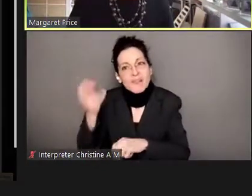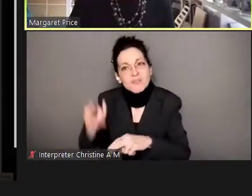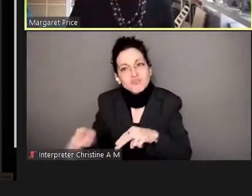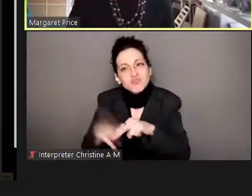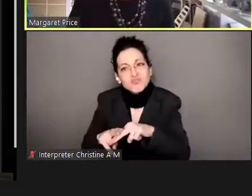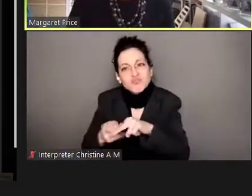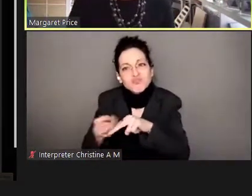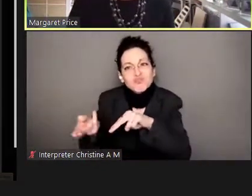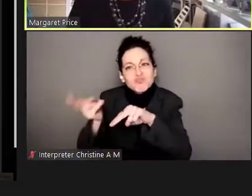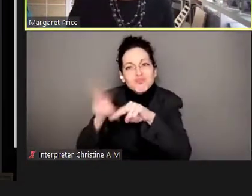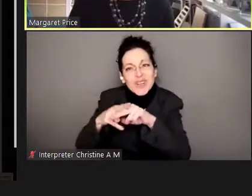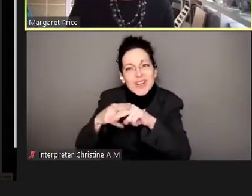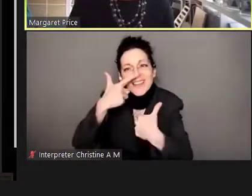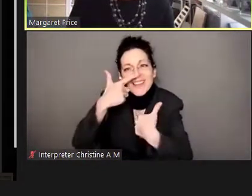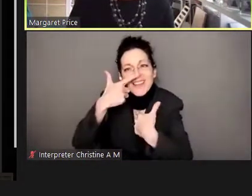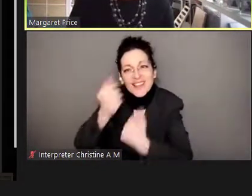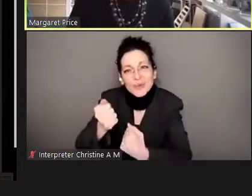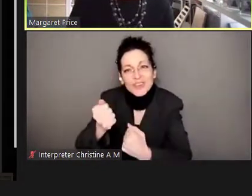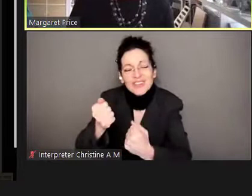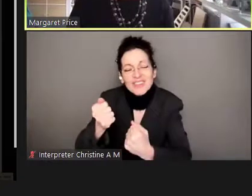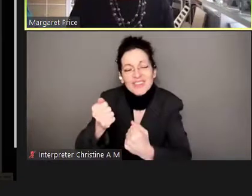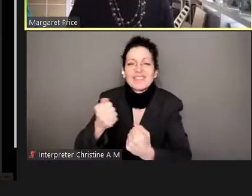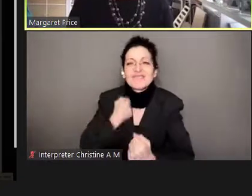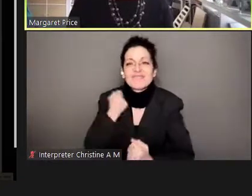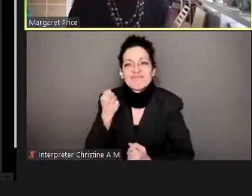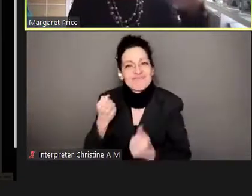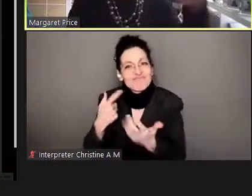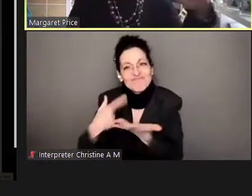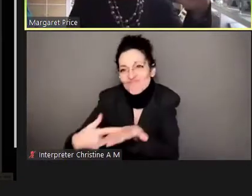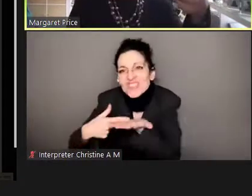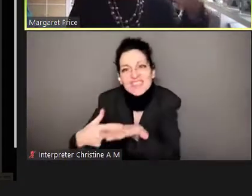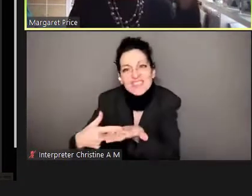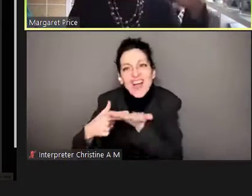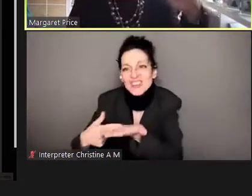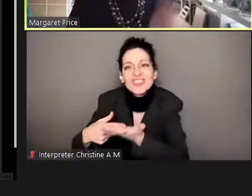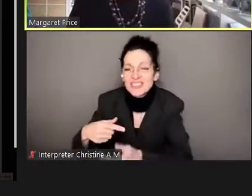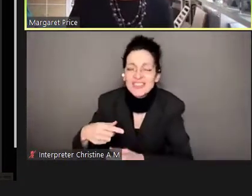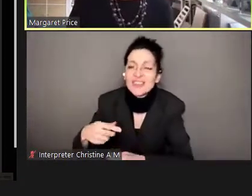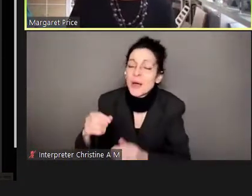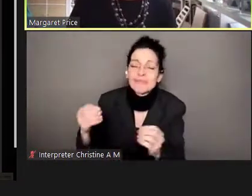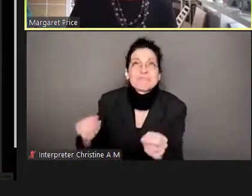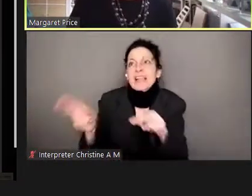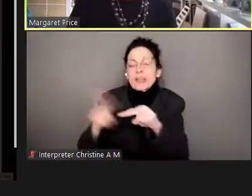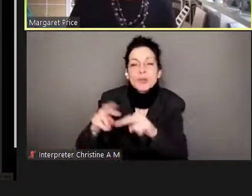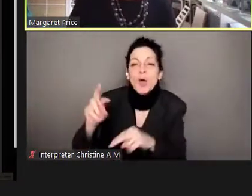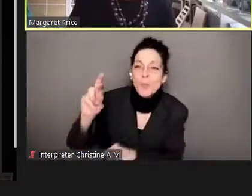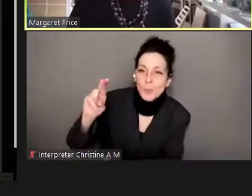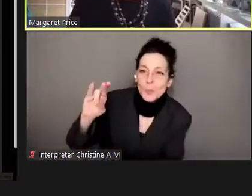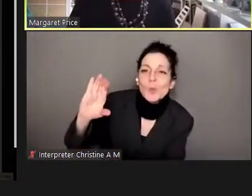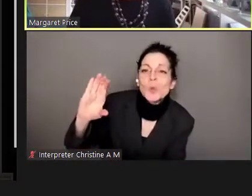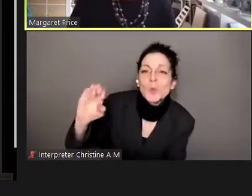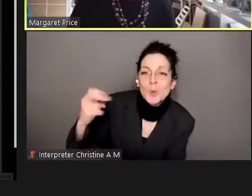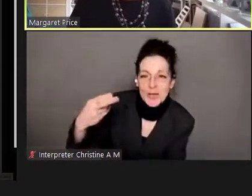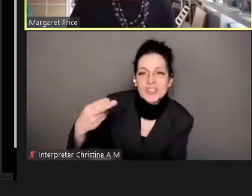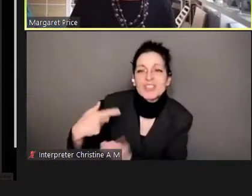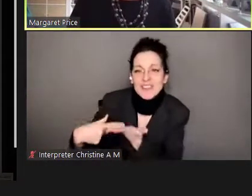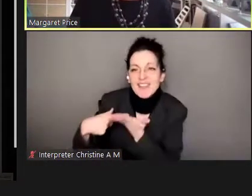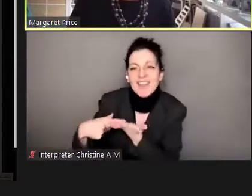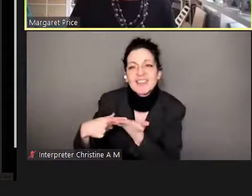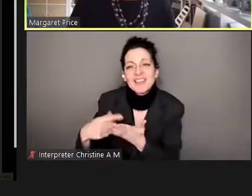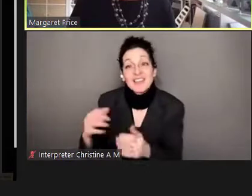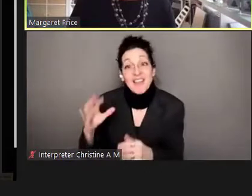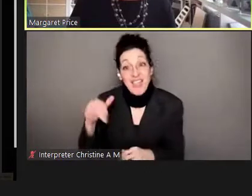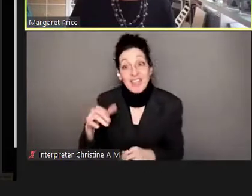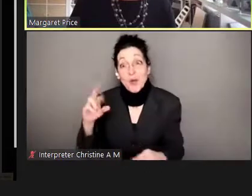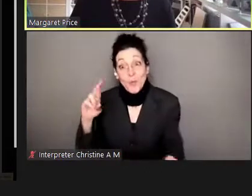I'm a composition specialist. So I was like, yep, recursiveness, that's important. Got it. what I was surprised about was how